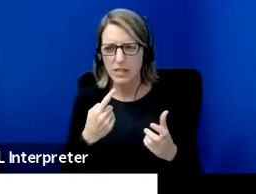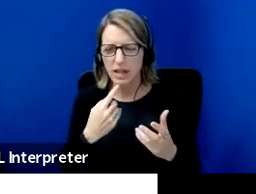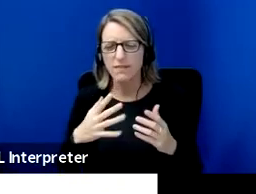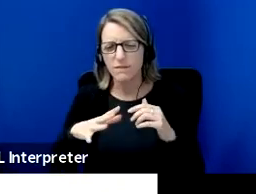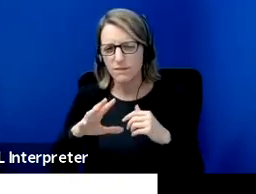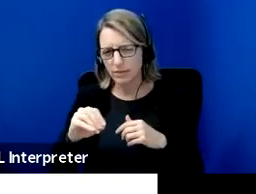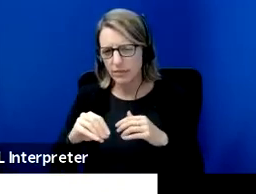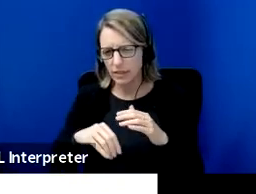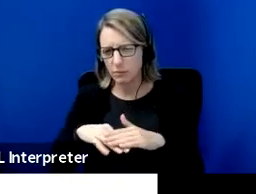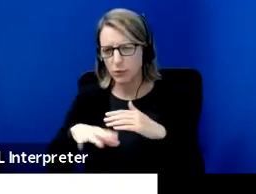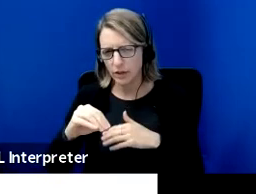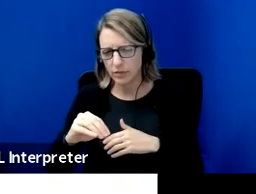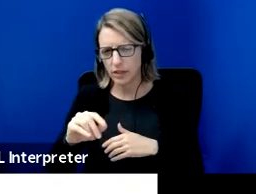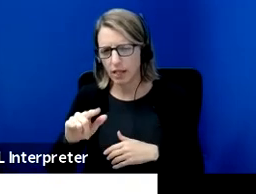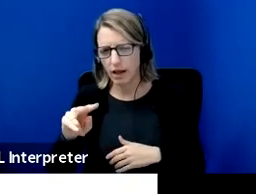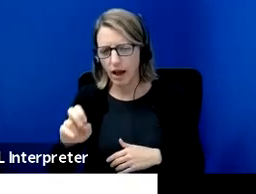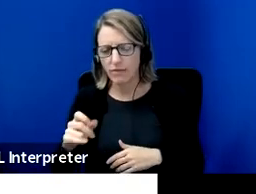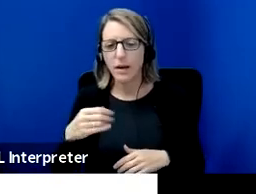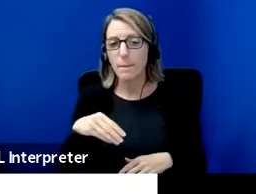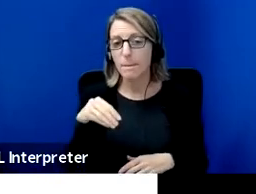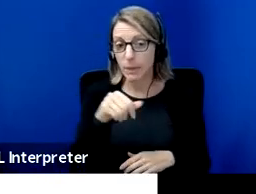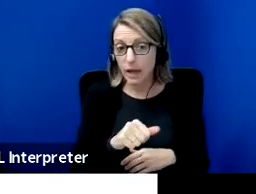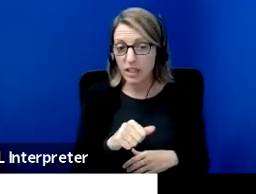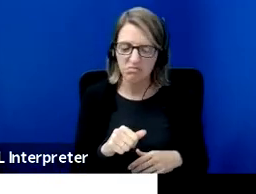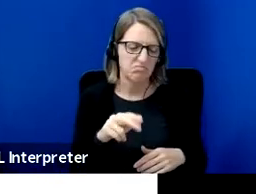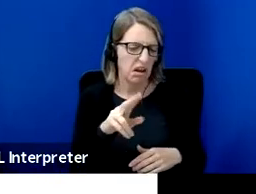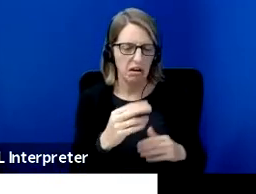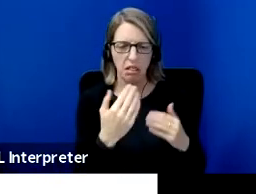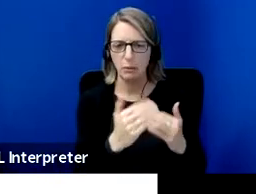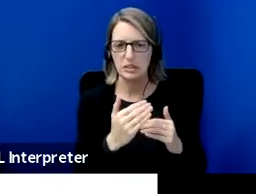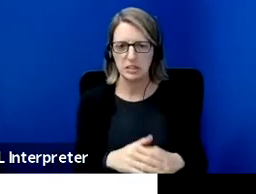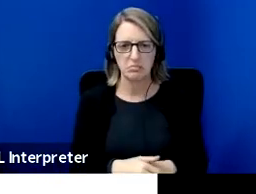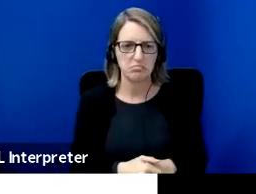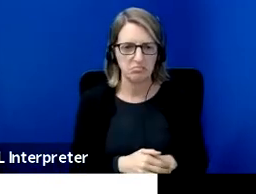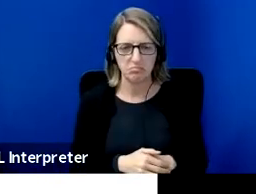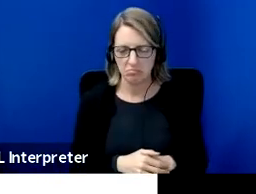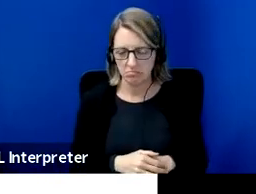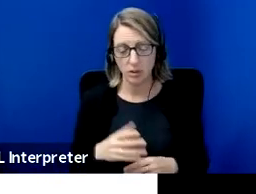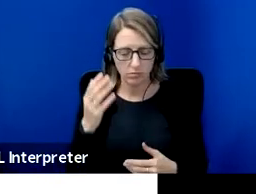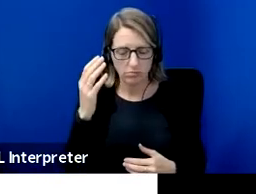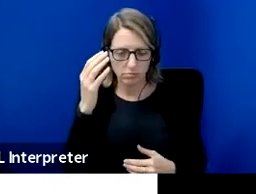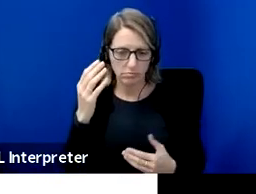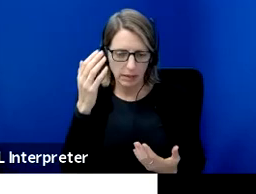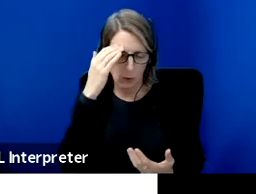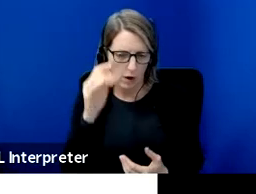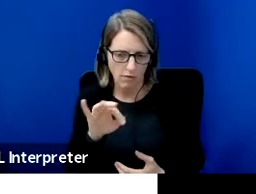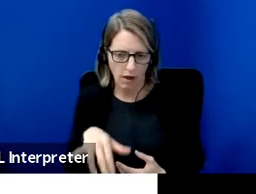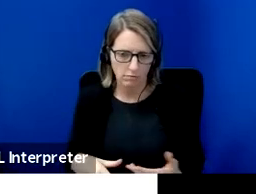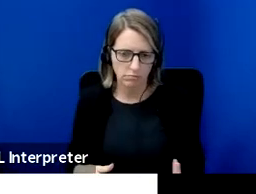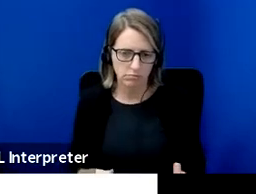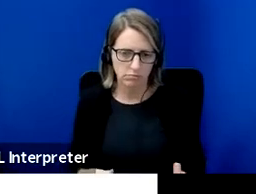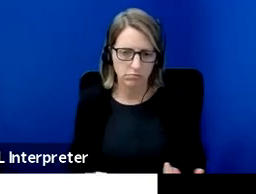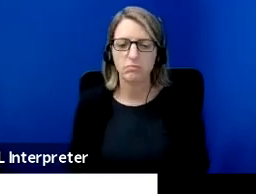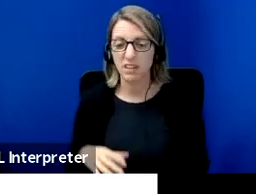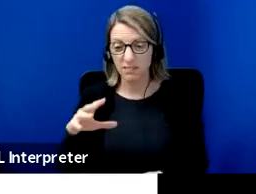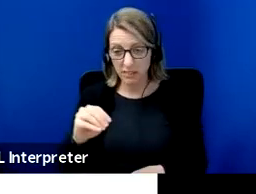time. The paid version's, I believe, unlimited. So just be aware of that. But 50 activities